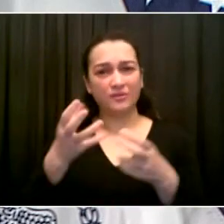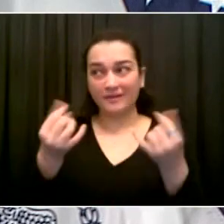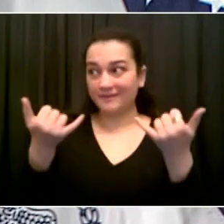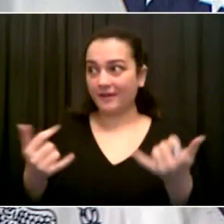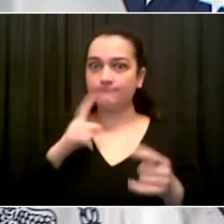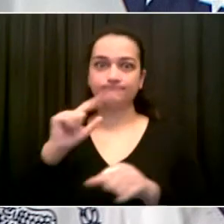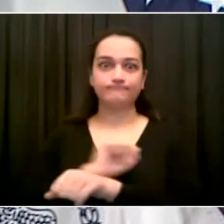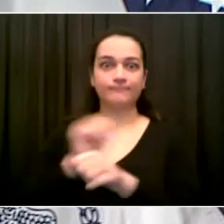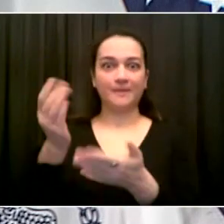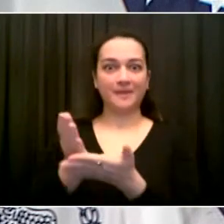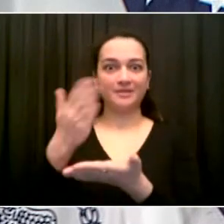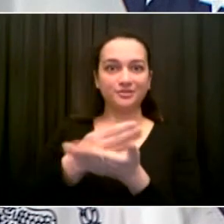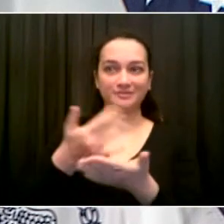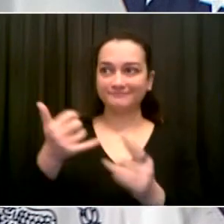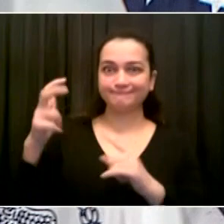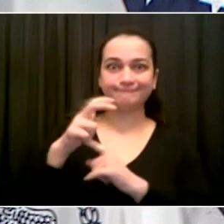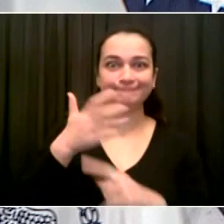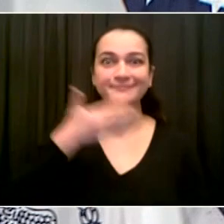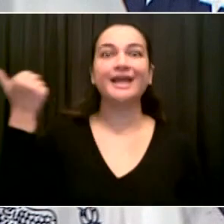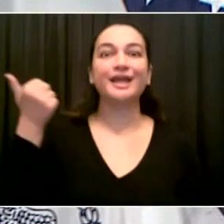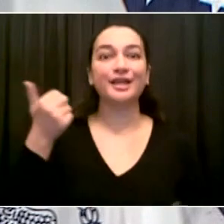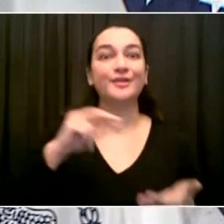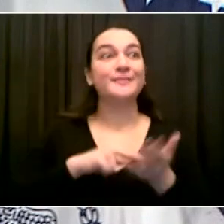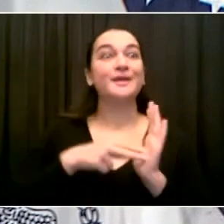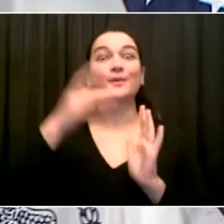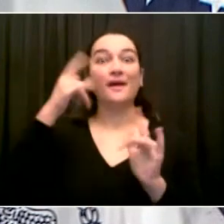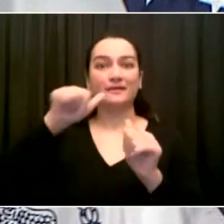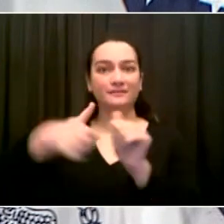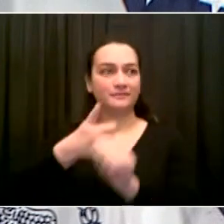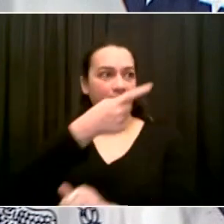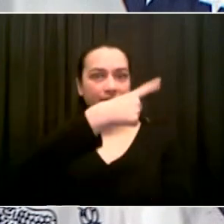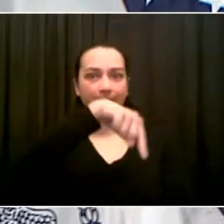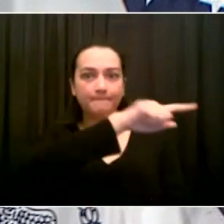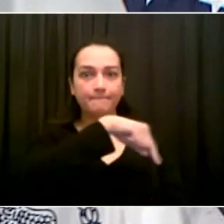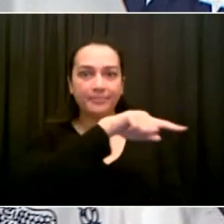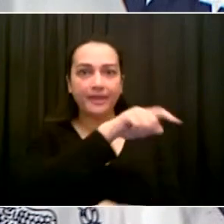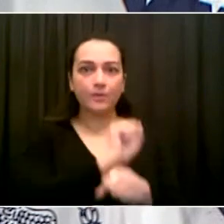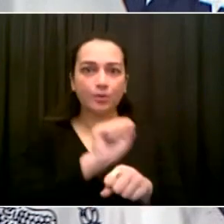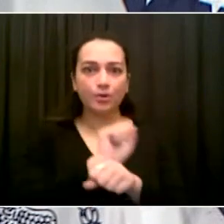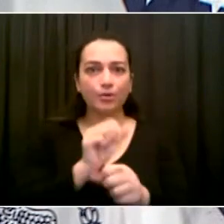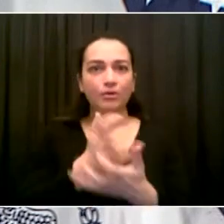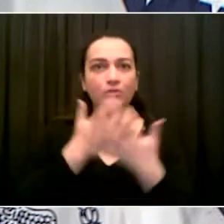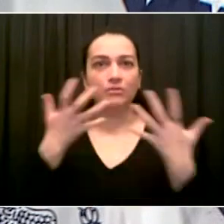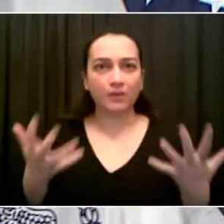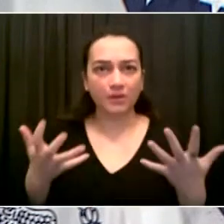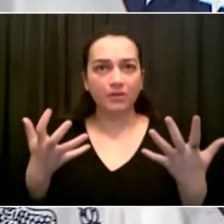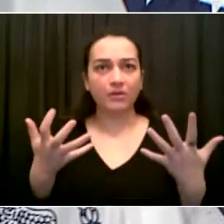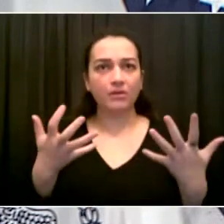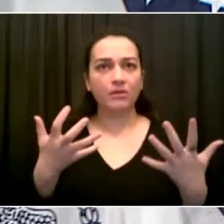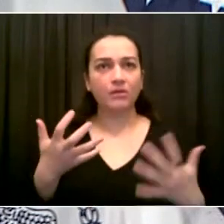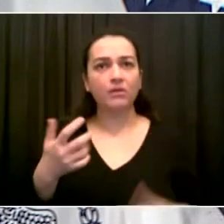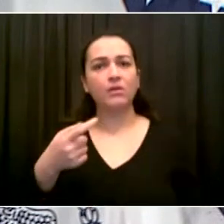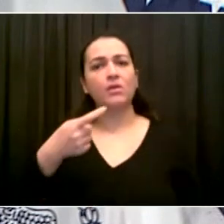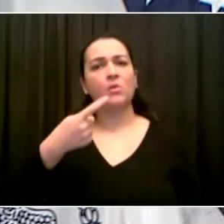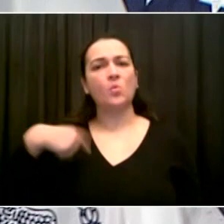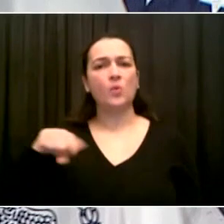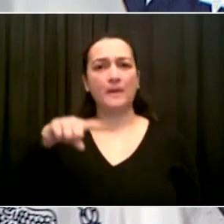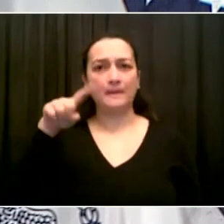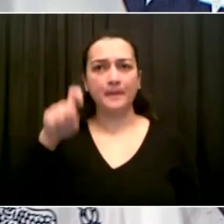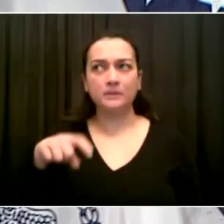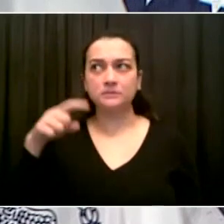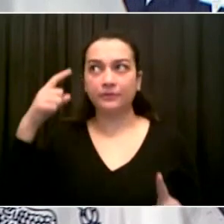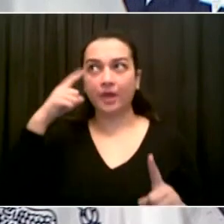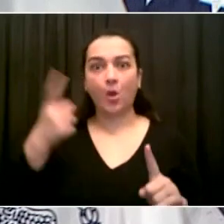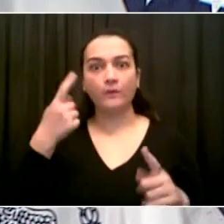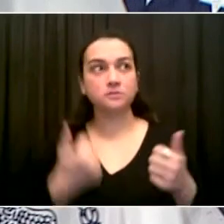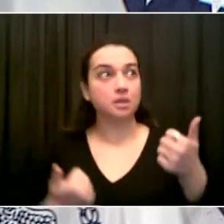the elites dominated Albany. This is the difference when the legislature has the power to lead